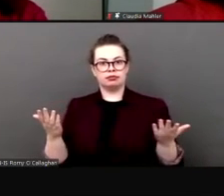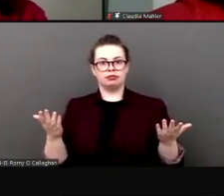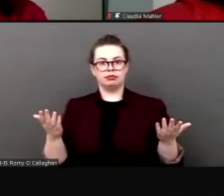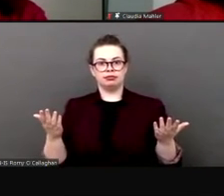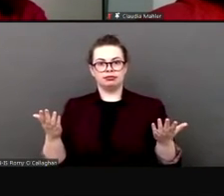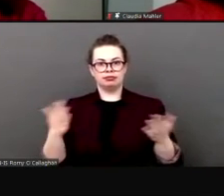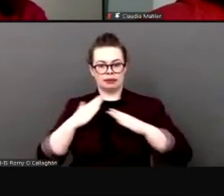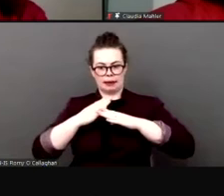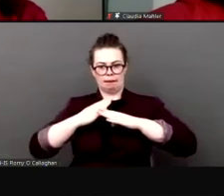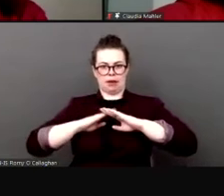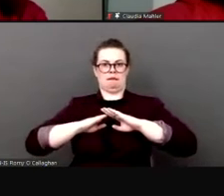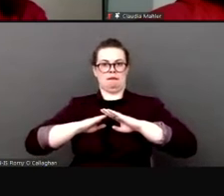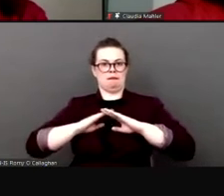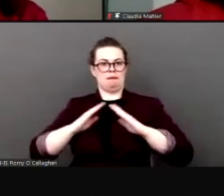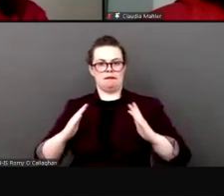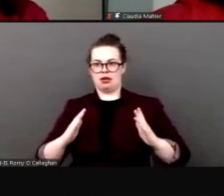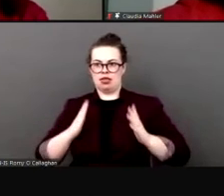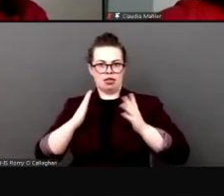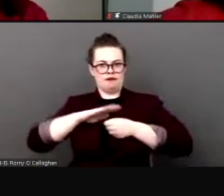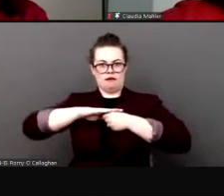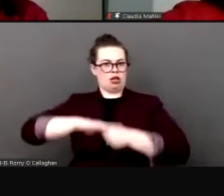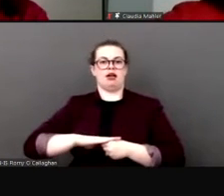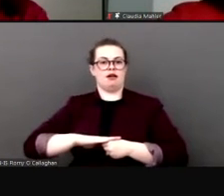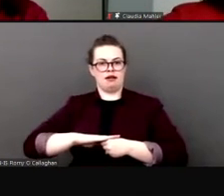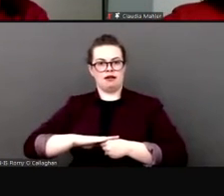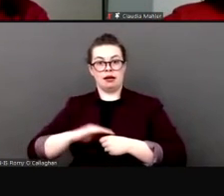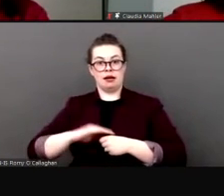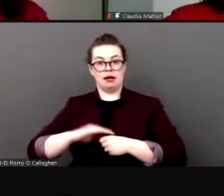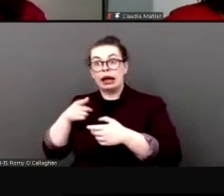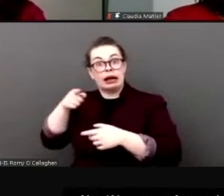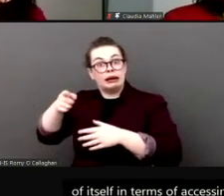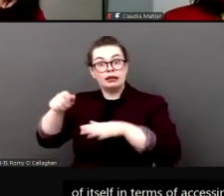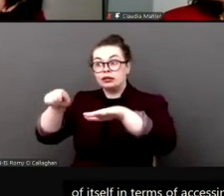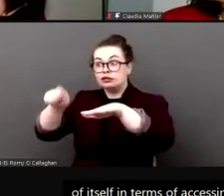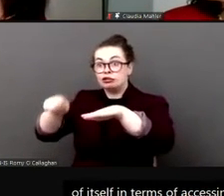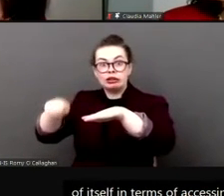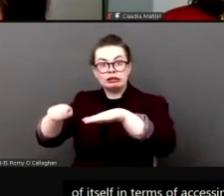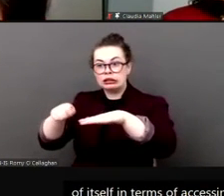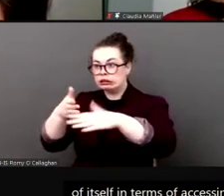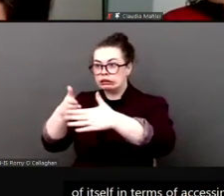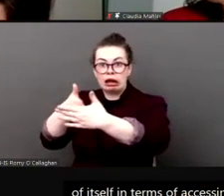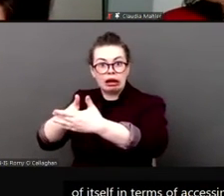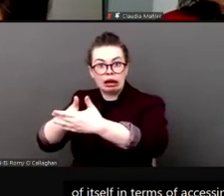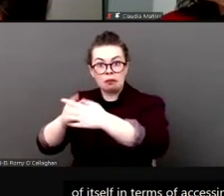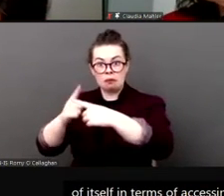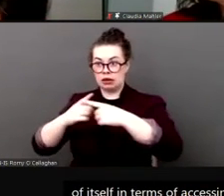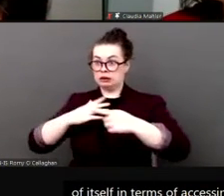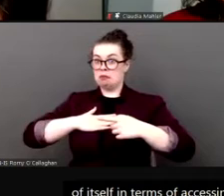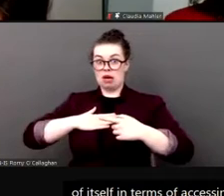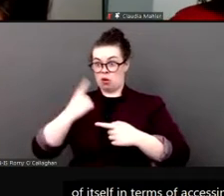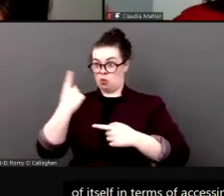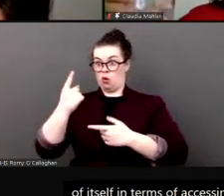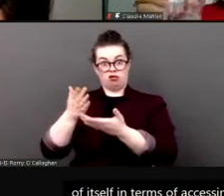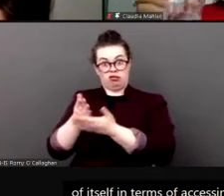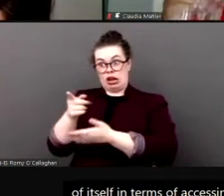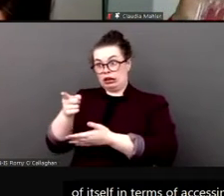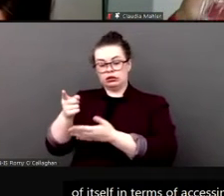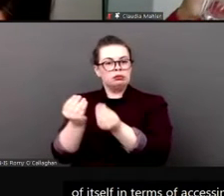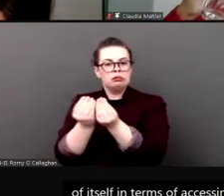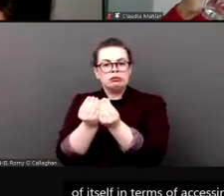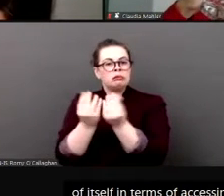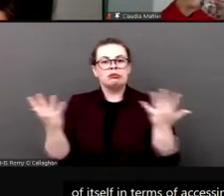accessing justice, but it makes it less likely that your full spread of human rights that you